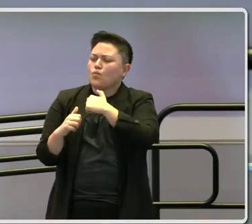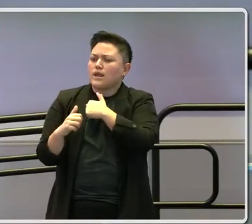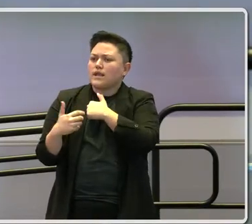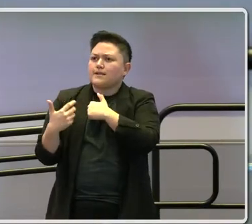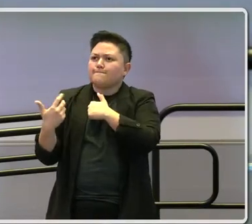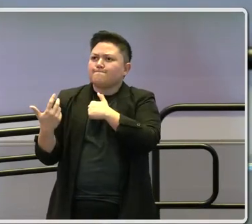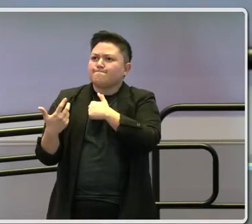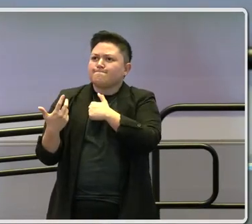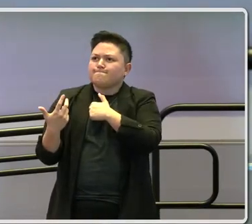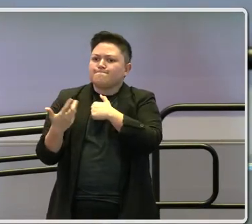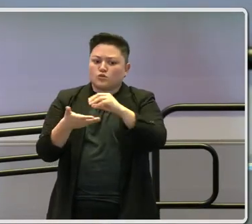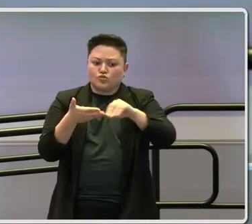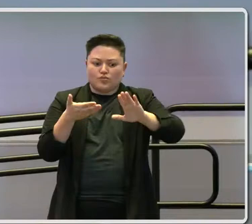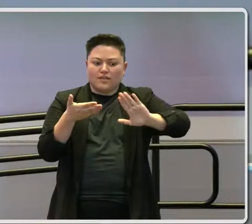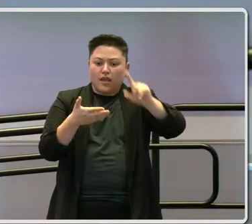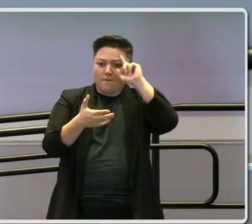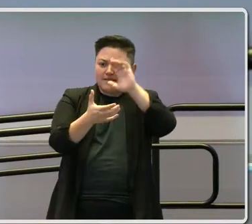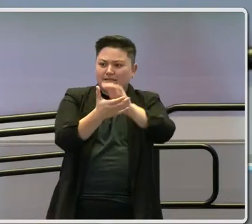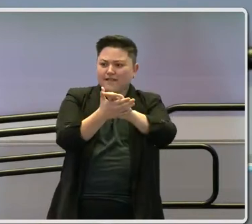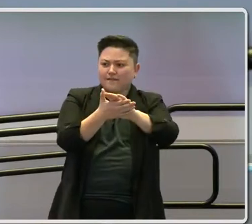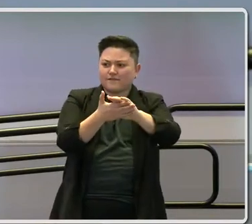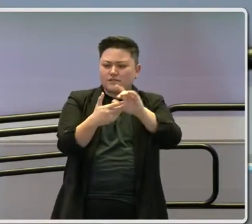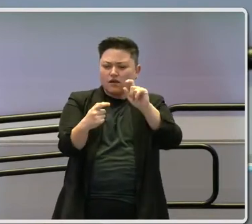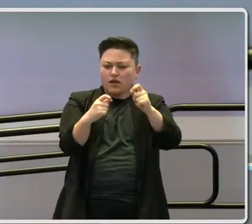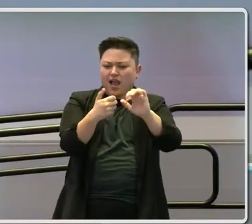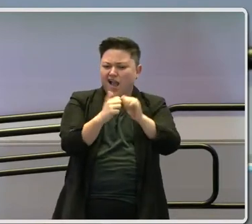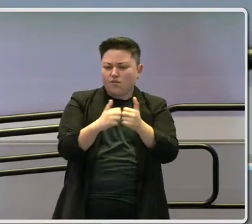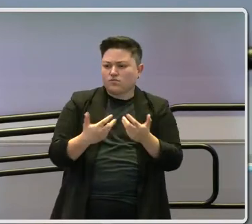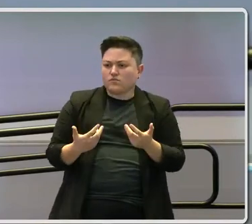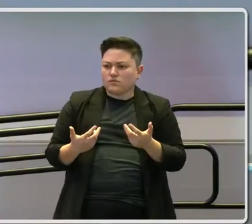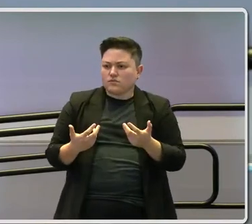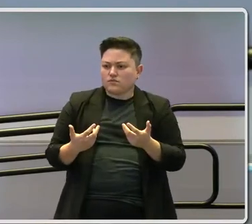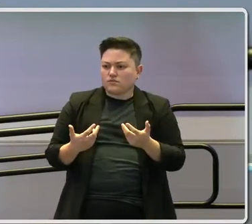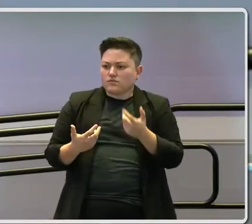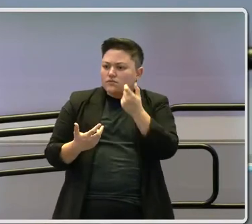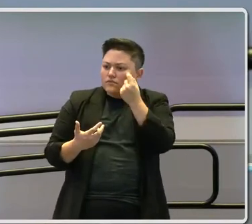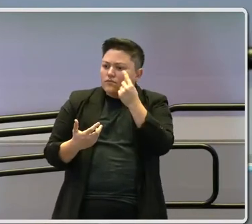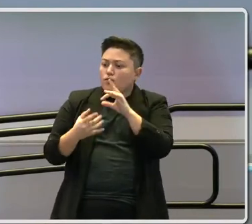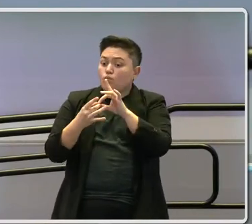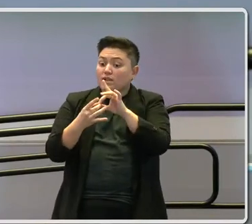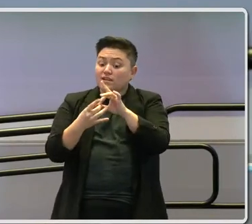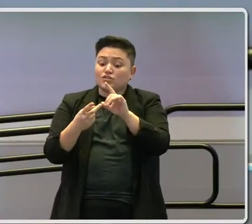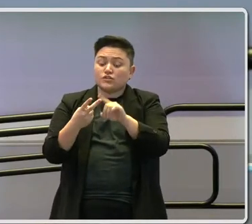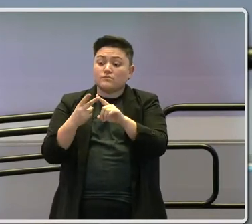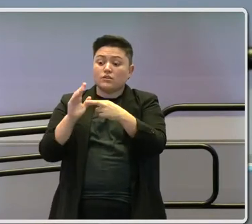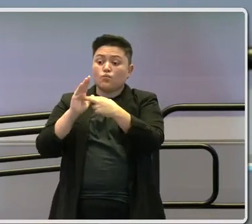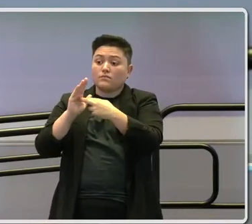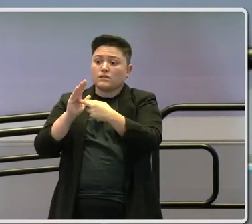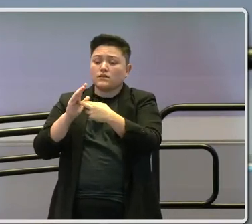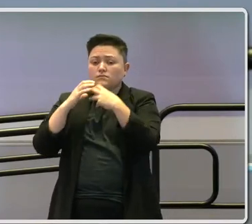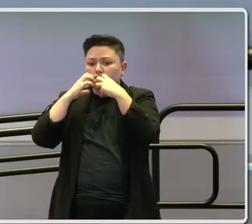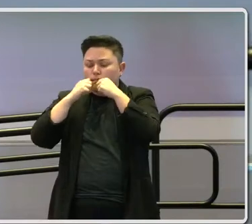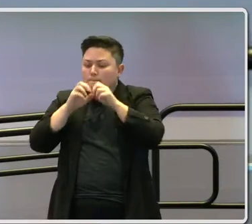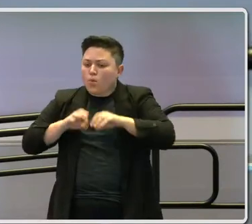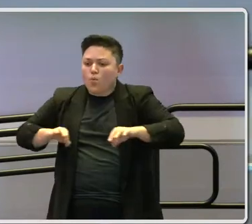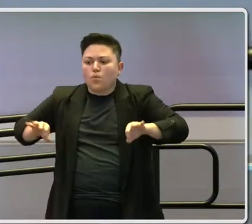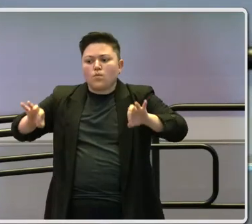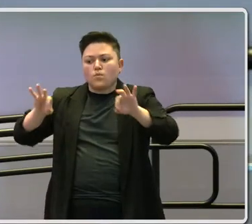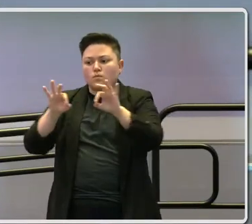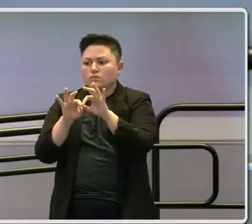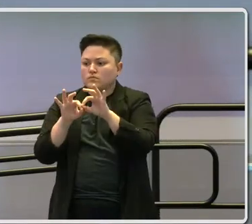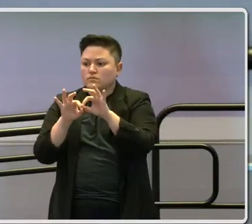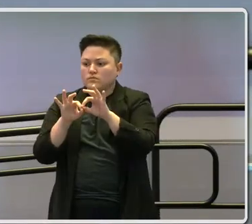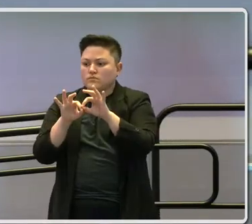How do we pull our students away from the margins? Relationships and representation matters in the way